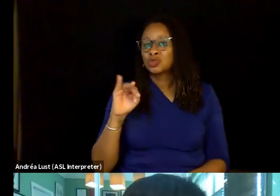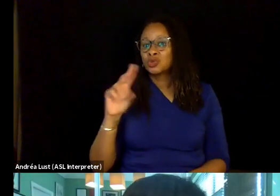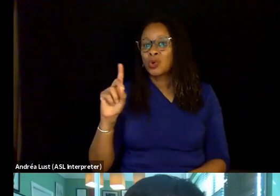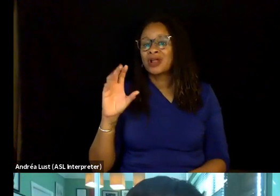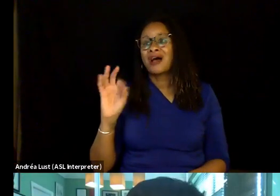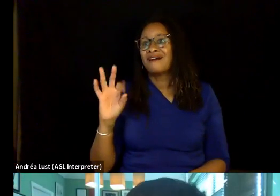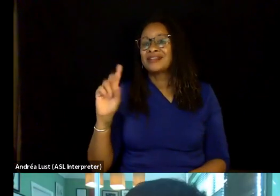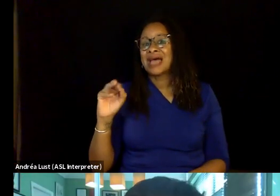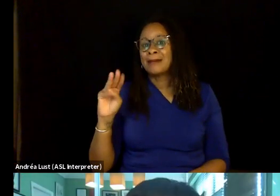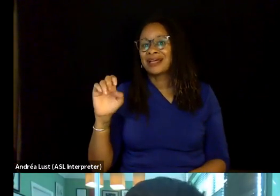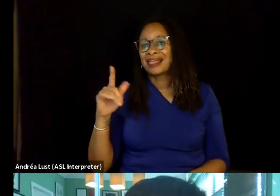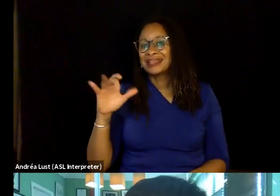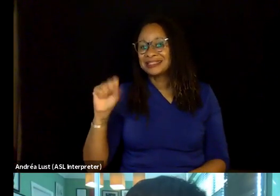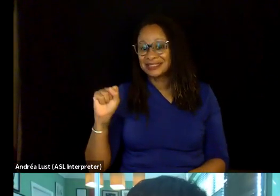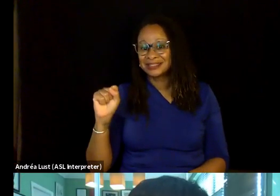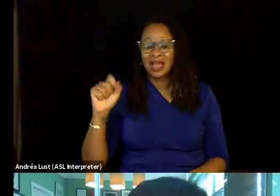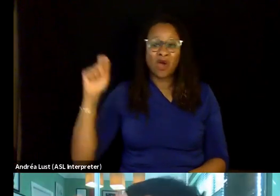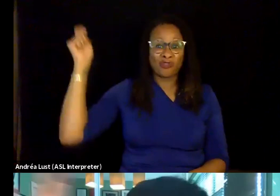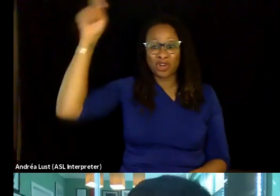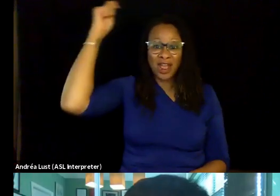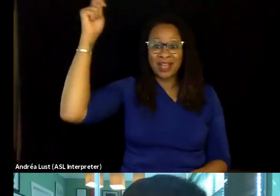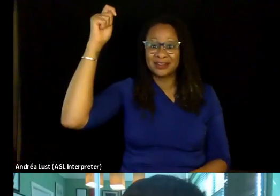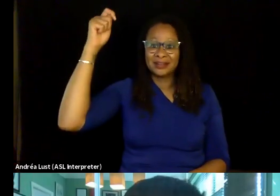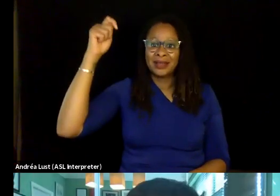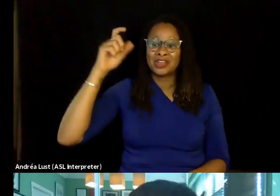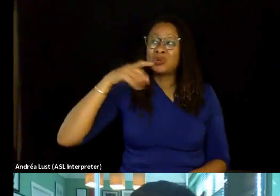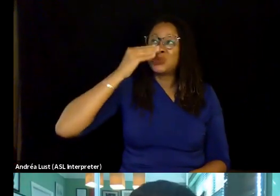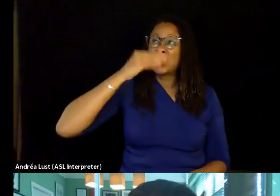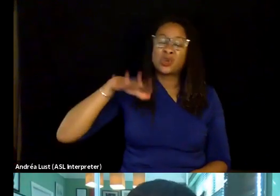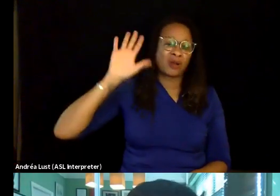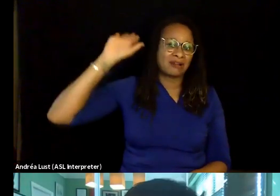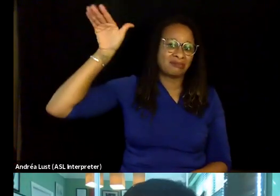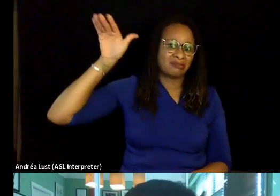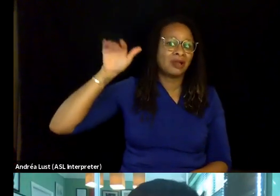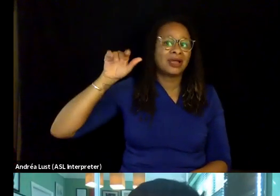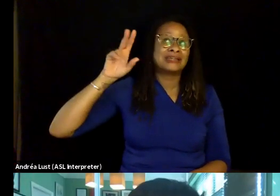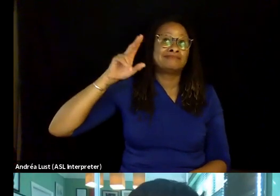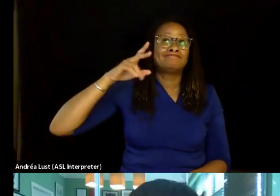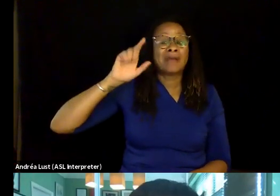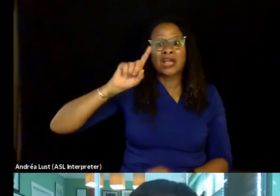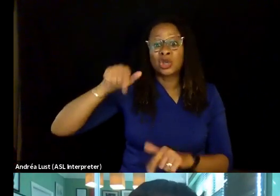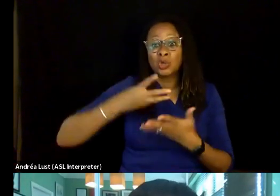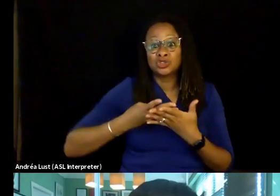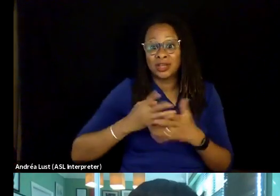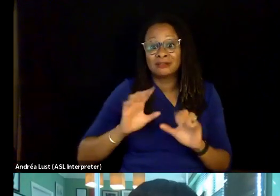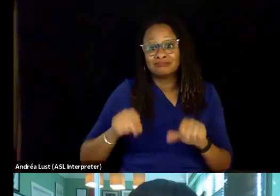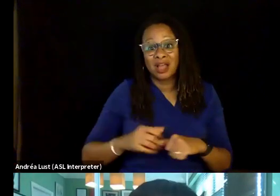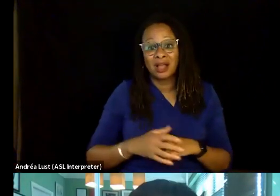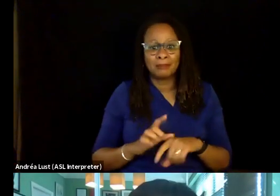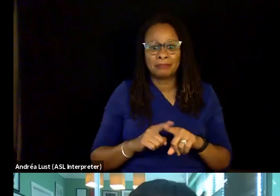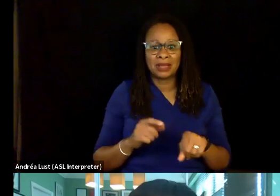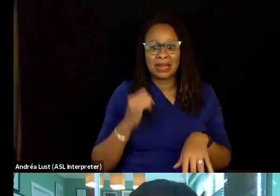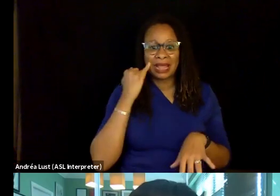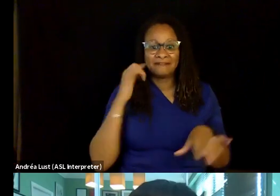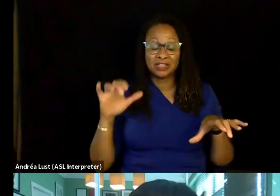your job, you have to keep doing your job. You have to ignore it. Look, yes, I could go to jail, but if I